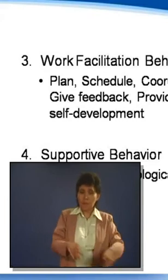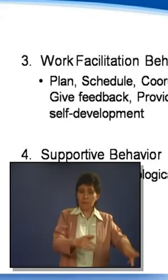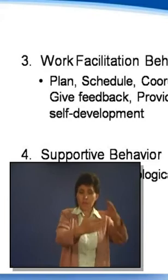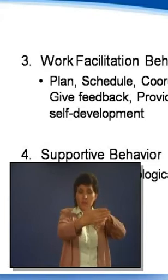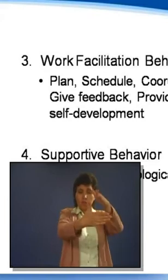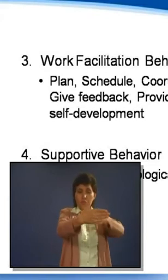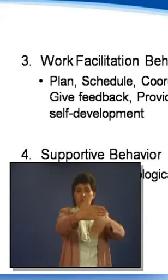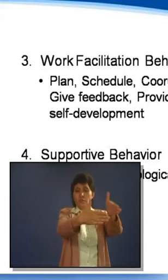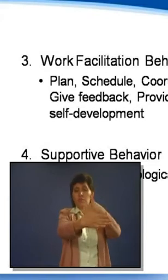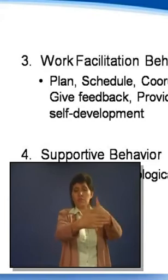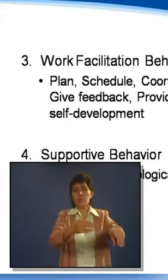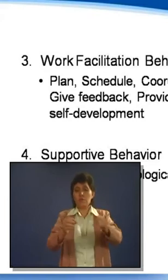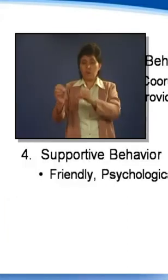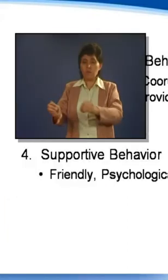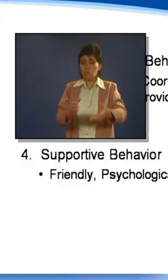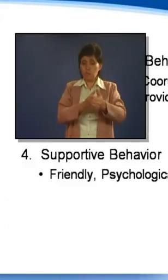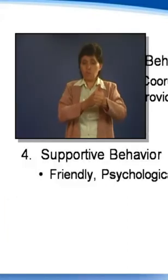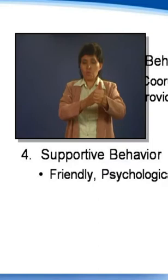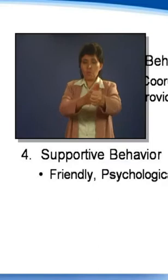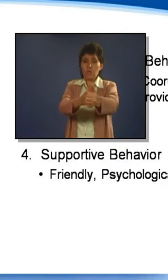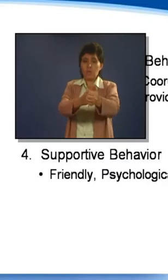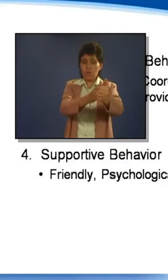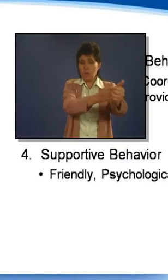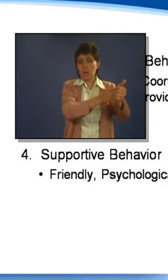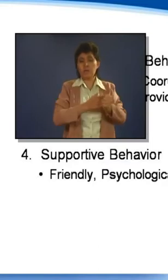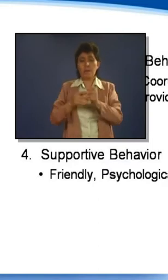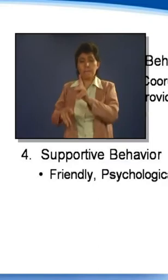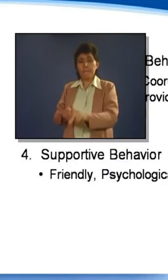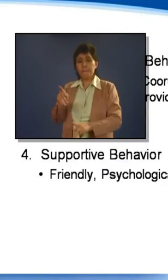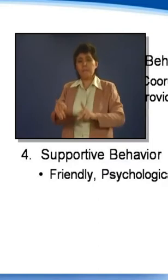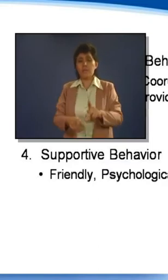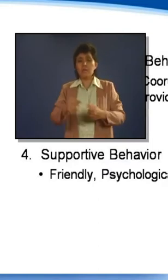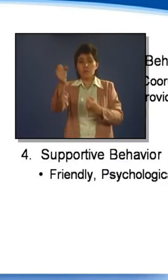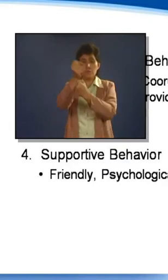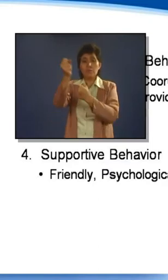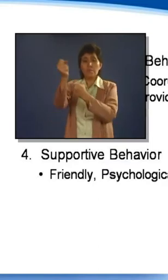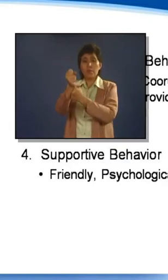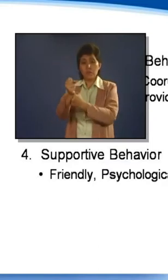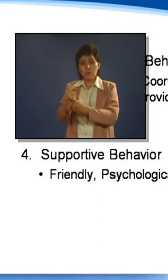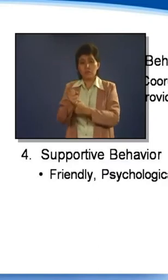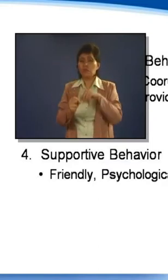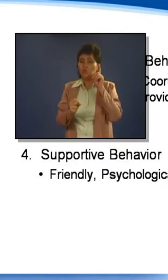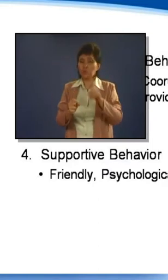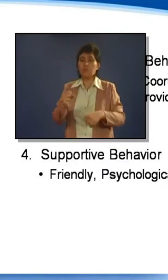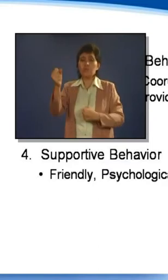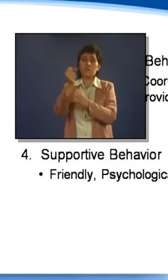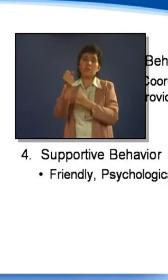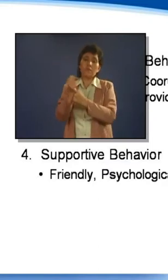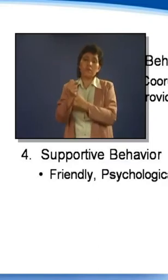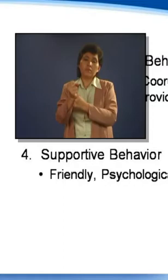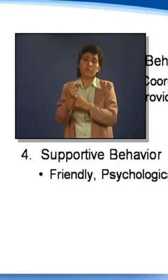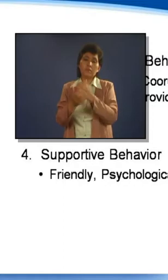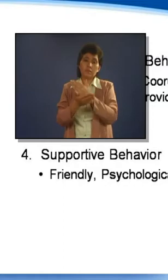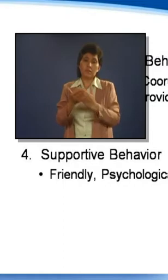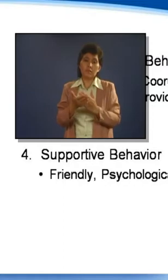guide people many more okay and also supportive they should be supportive to some extent okay when you are not